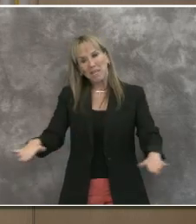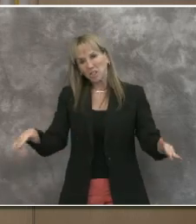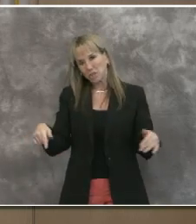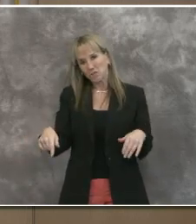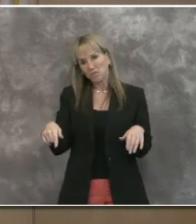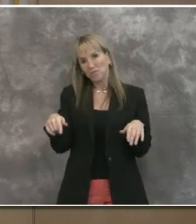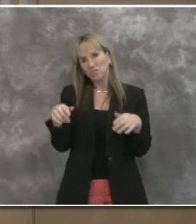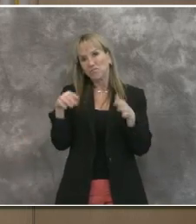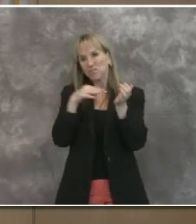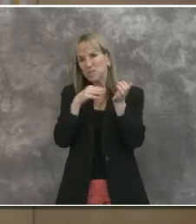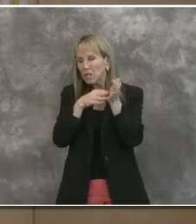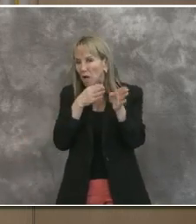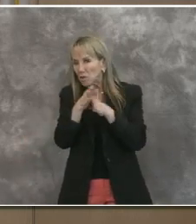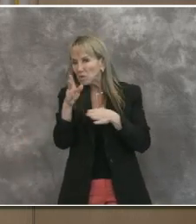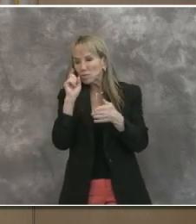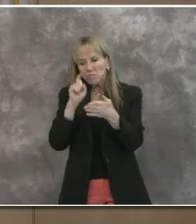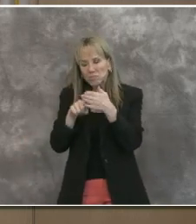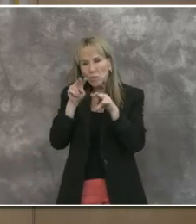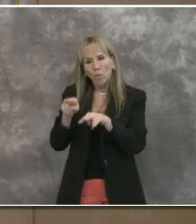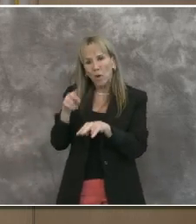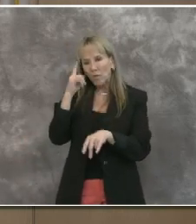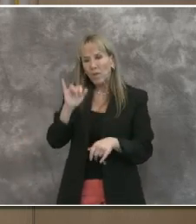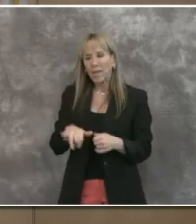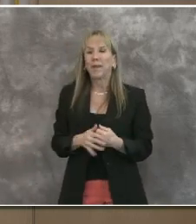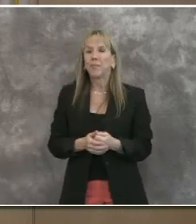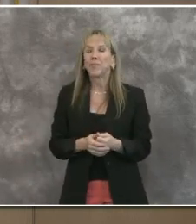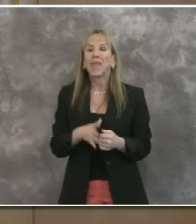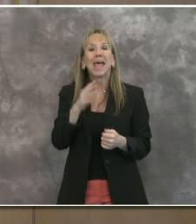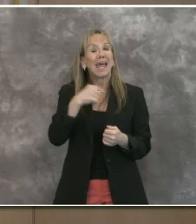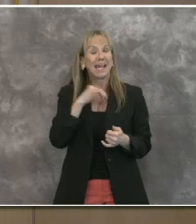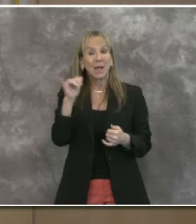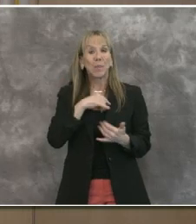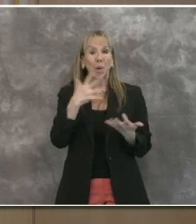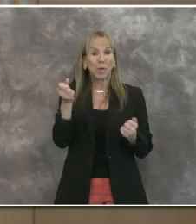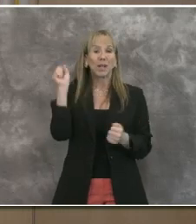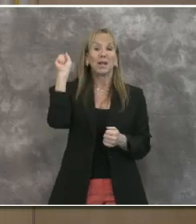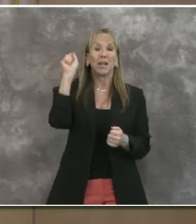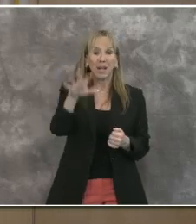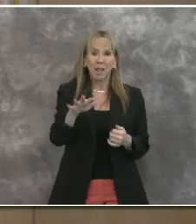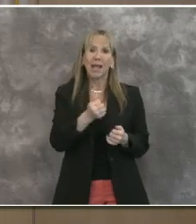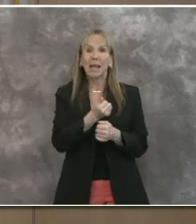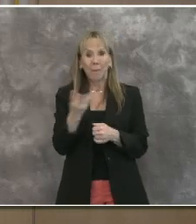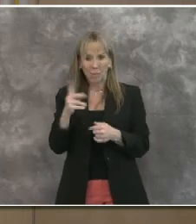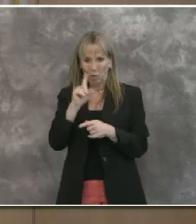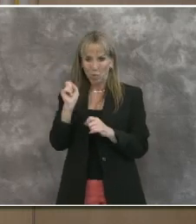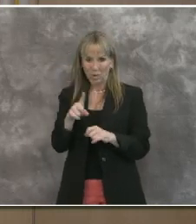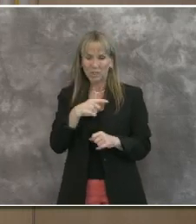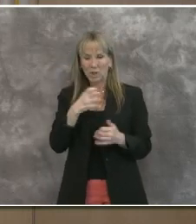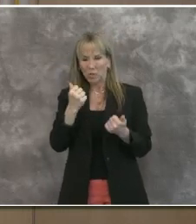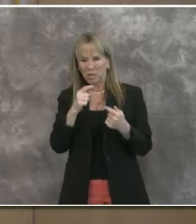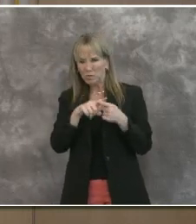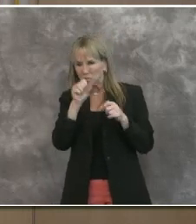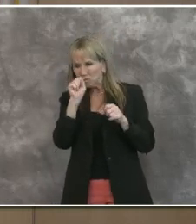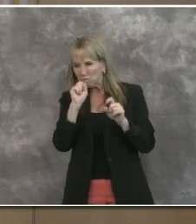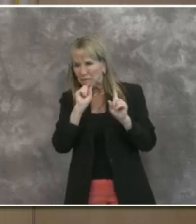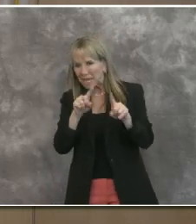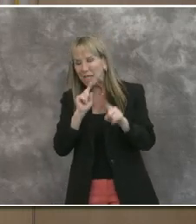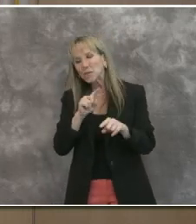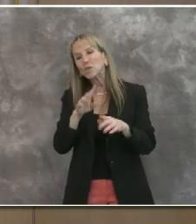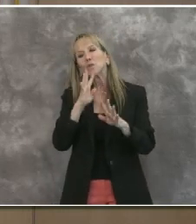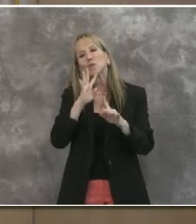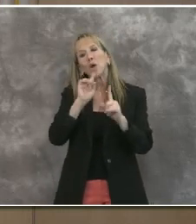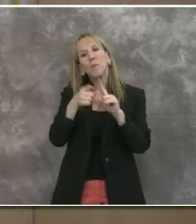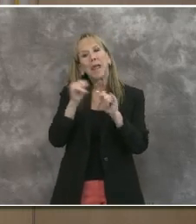these cases do occur. And I did want to follow up one question. There was a couple questions specifically on the underlying